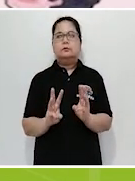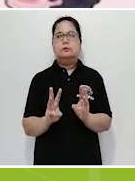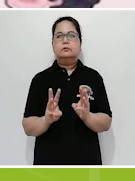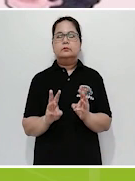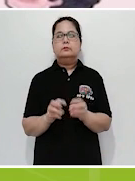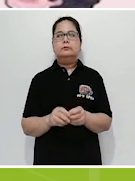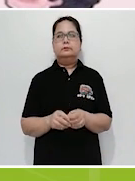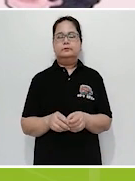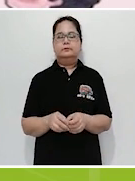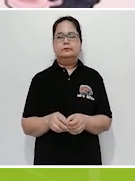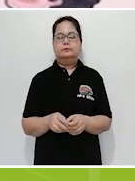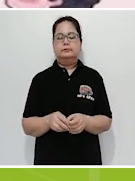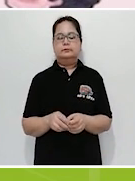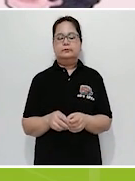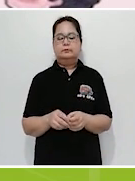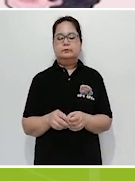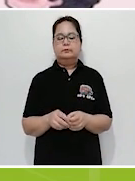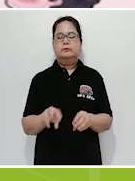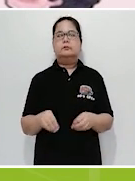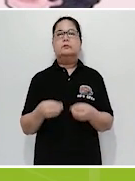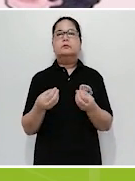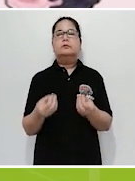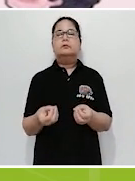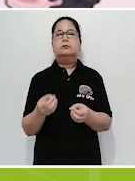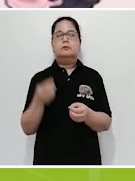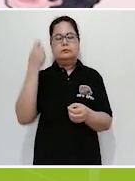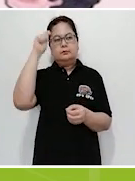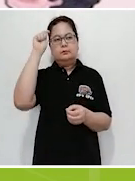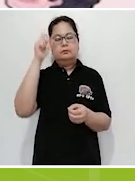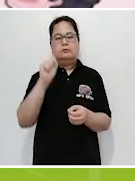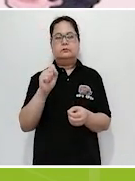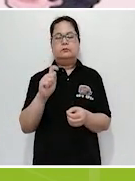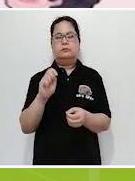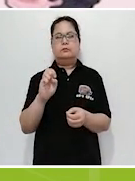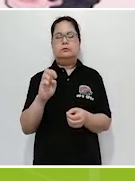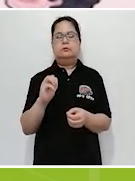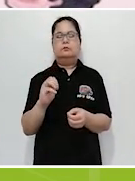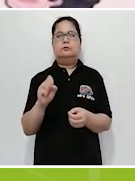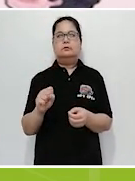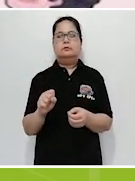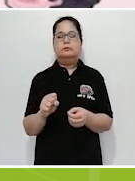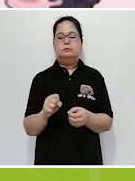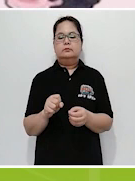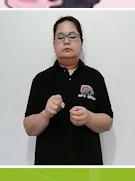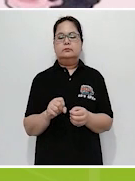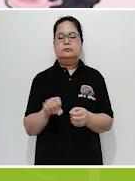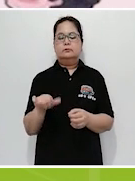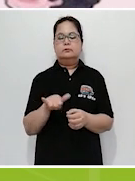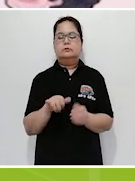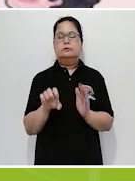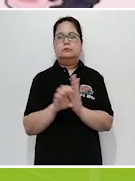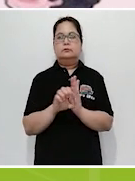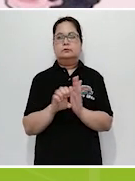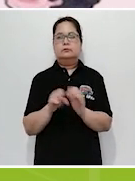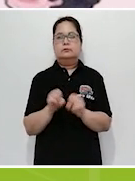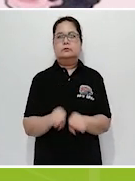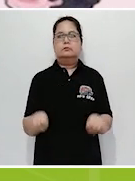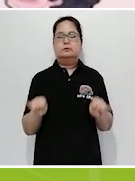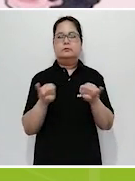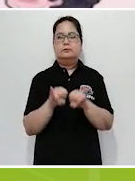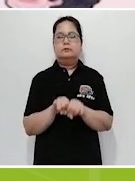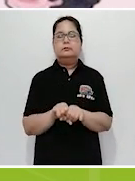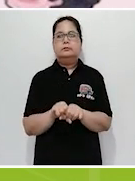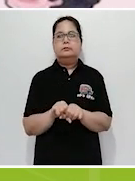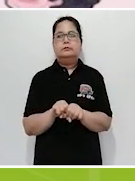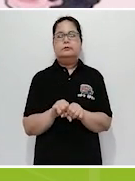comprehension strategies more concrete. Offering thinking stems like I think and because